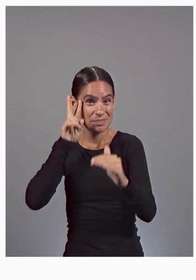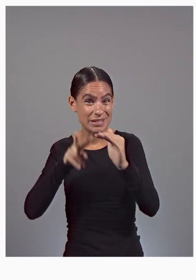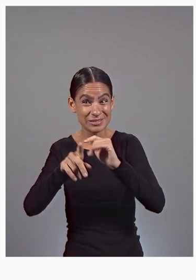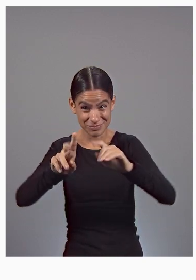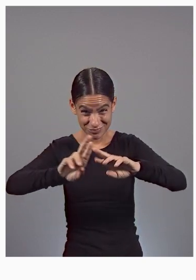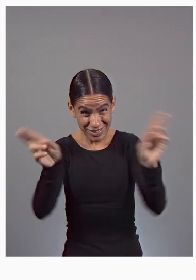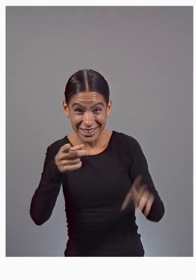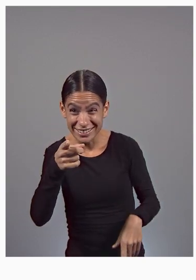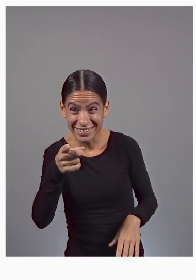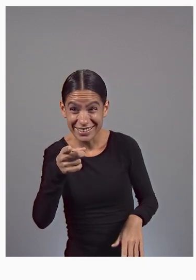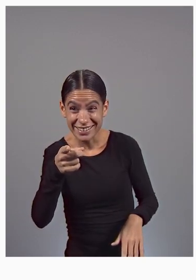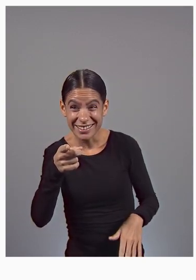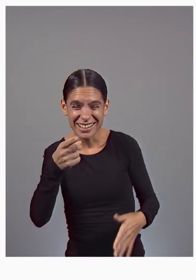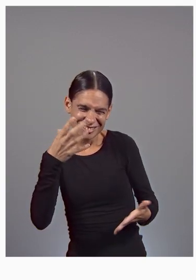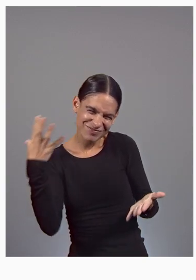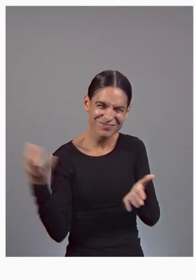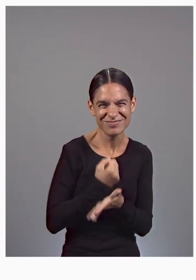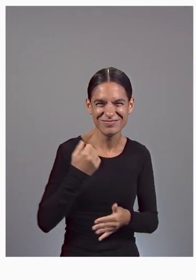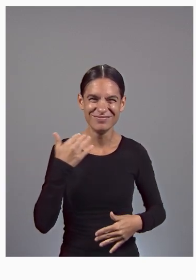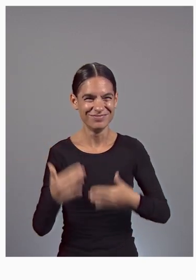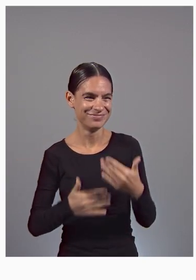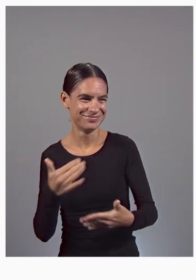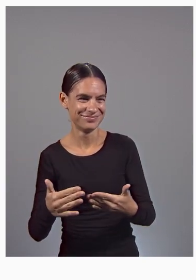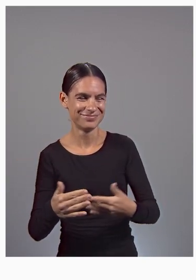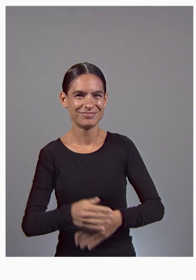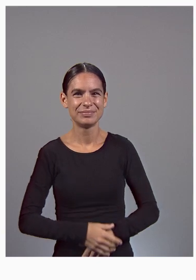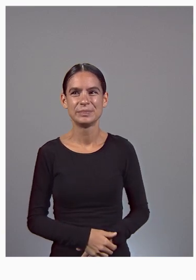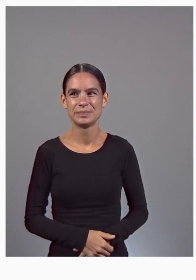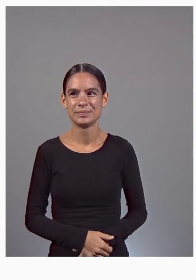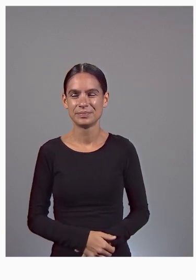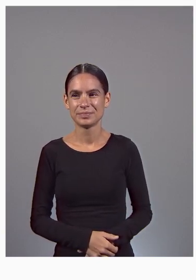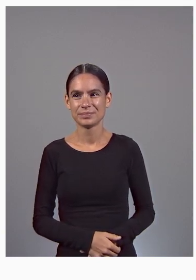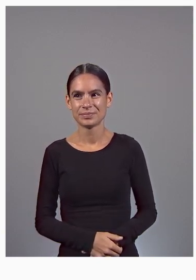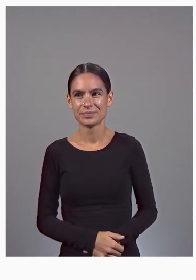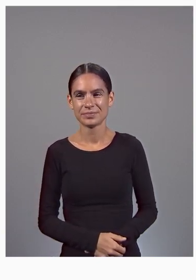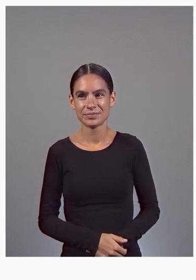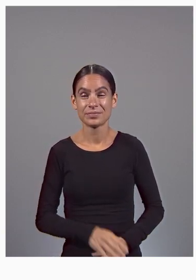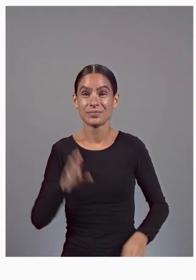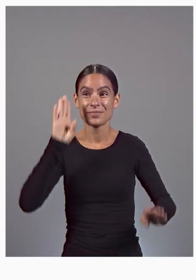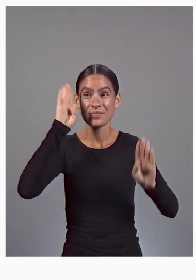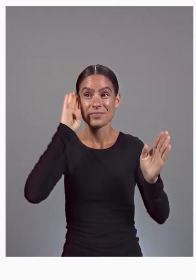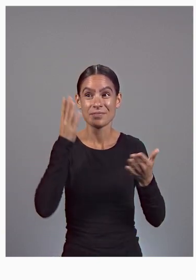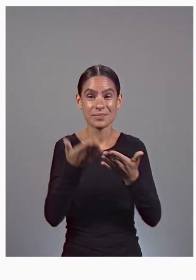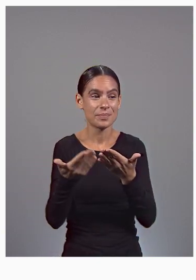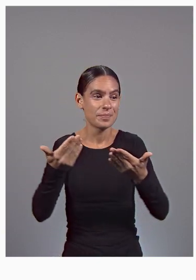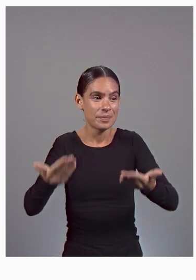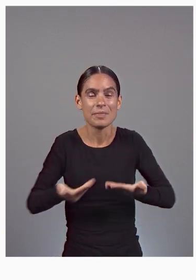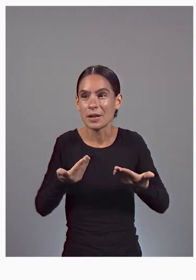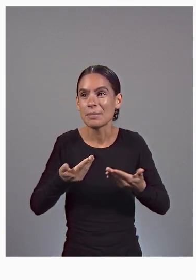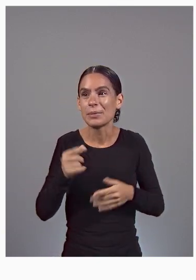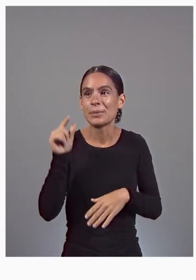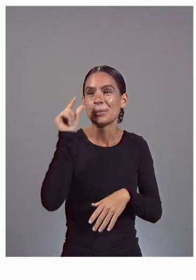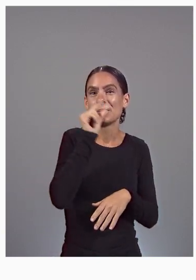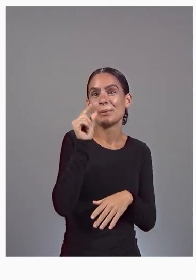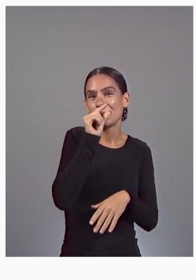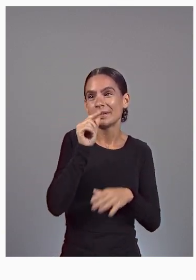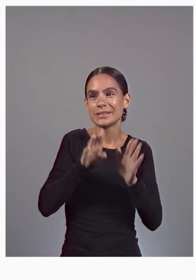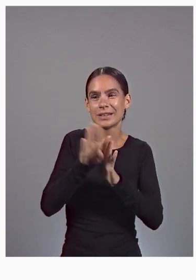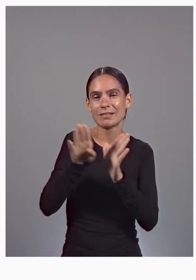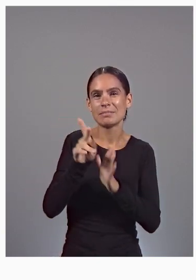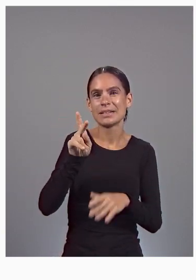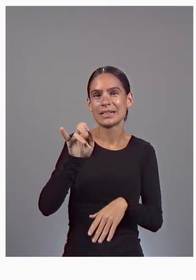do this. Hello, everyone. Please welcome Google Developers Vice President, Jeanine Banks.